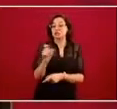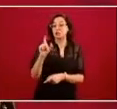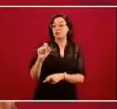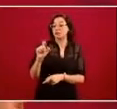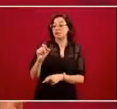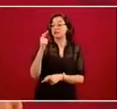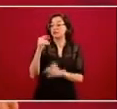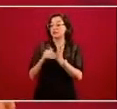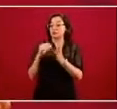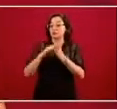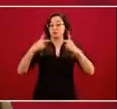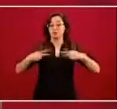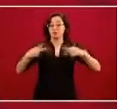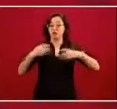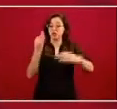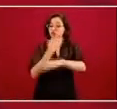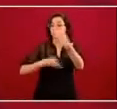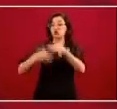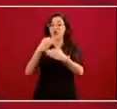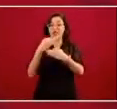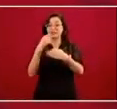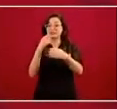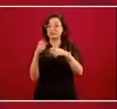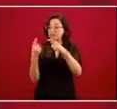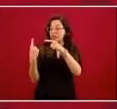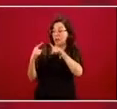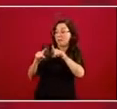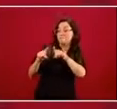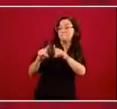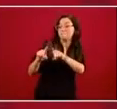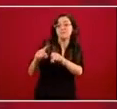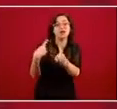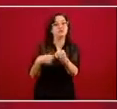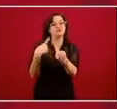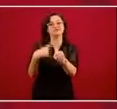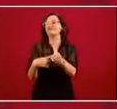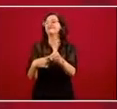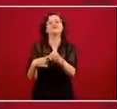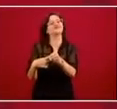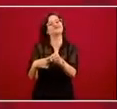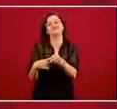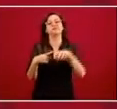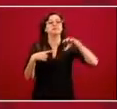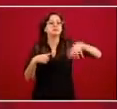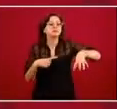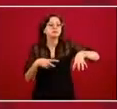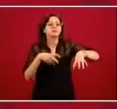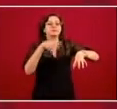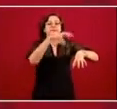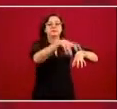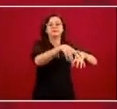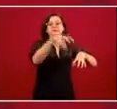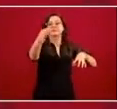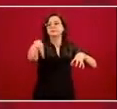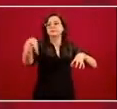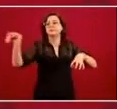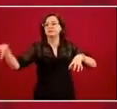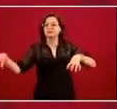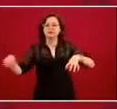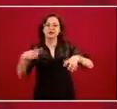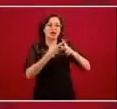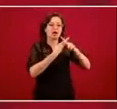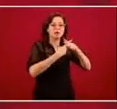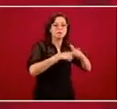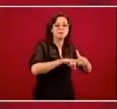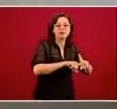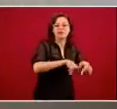the epidemic is not happening at the same time on each of the 129 million people that live in Mexico,